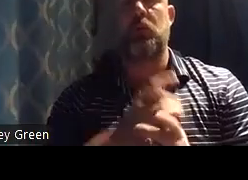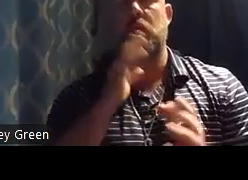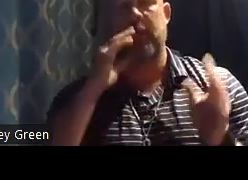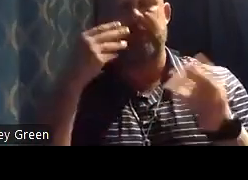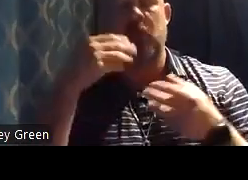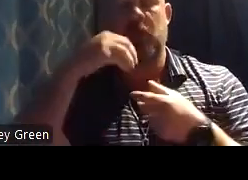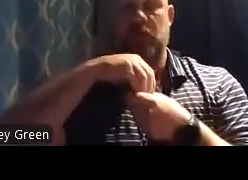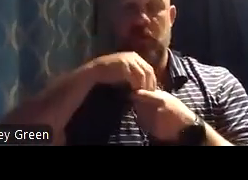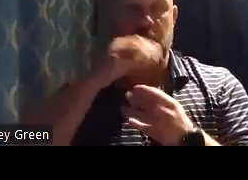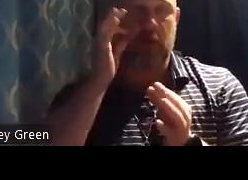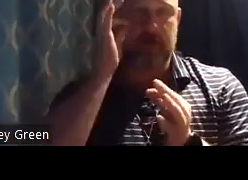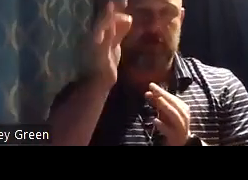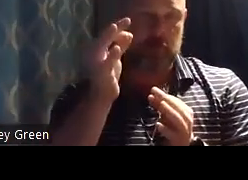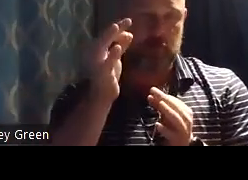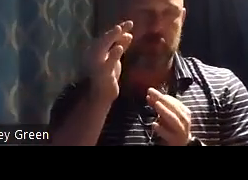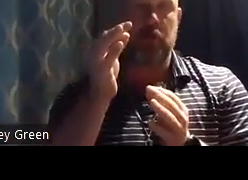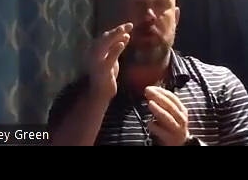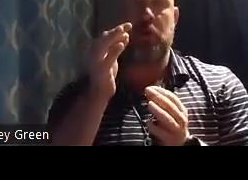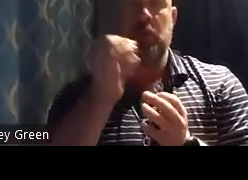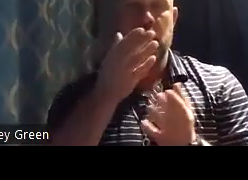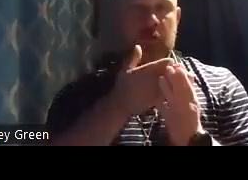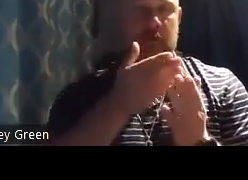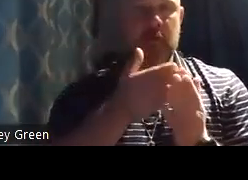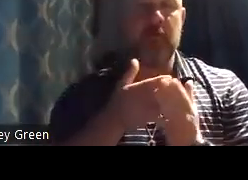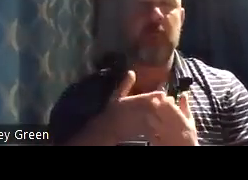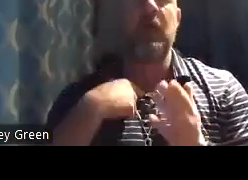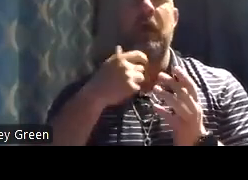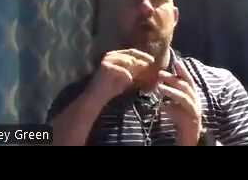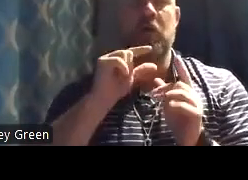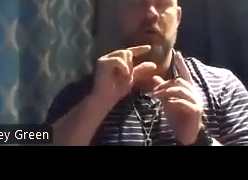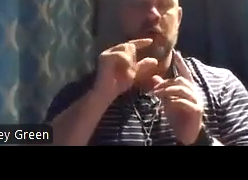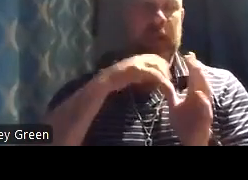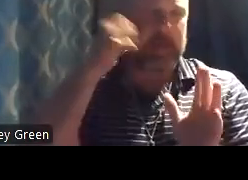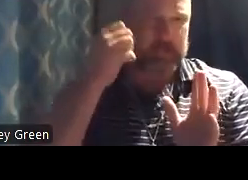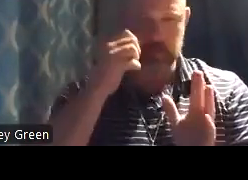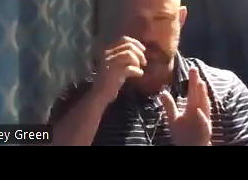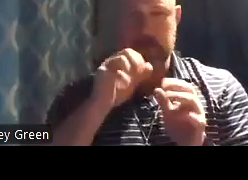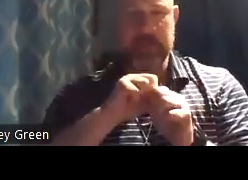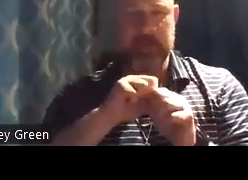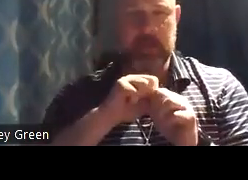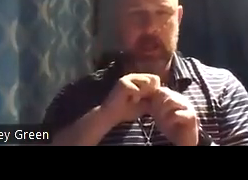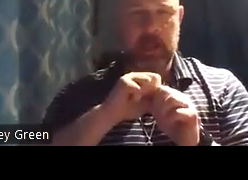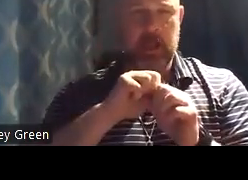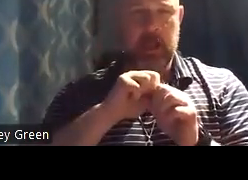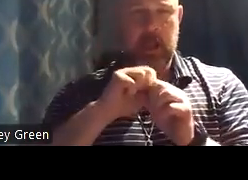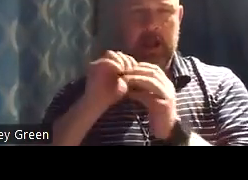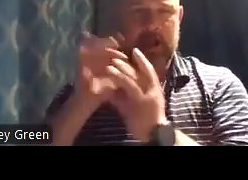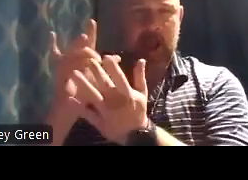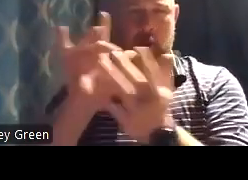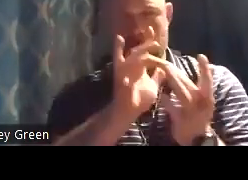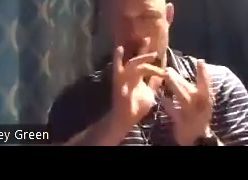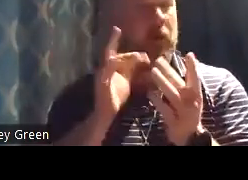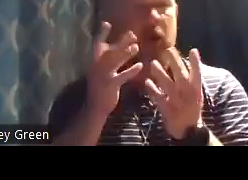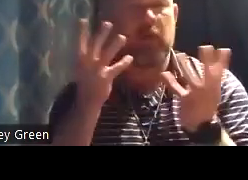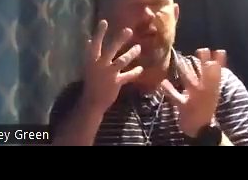we future-proof our department and our aging network for what's ahead with the demographics. We can